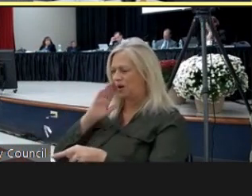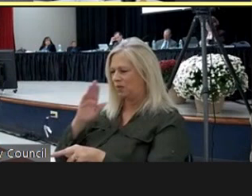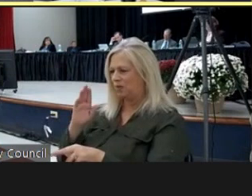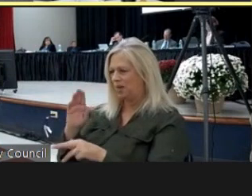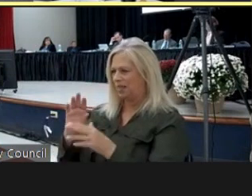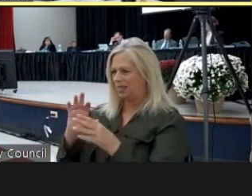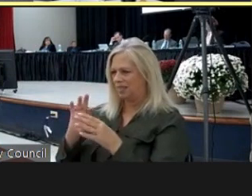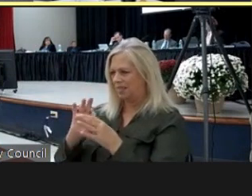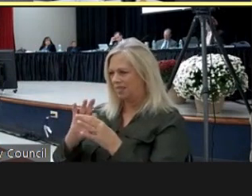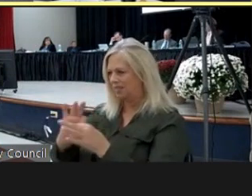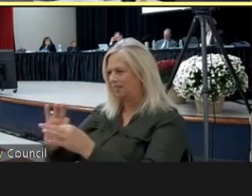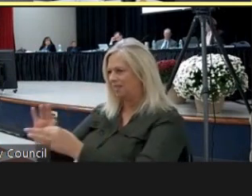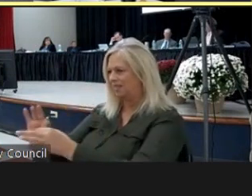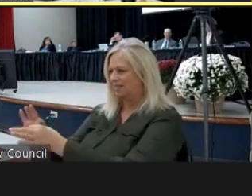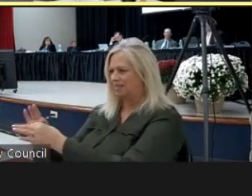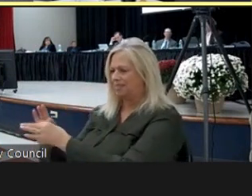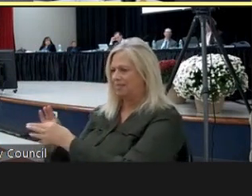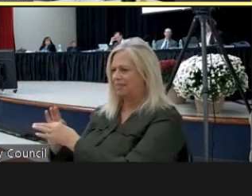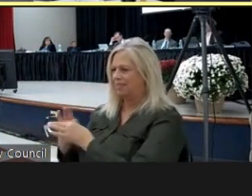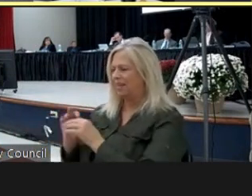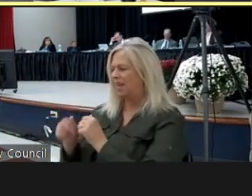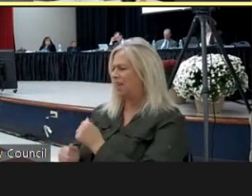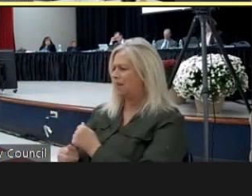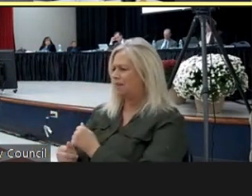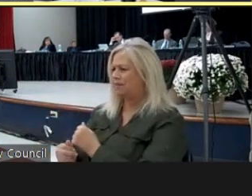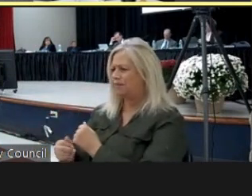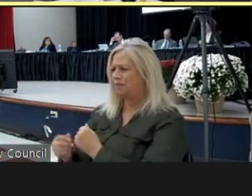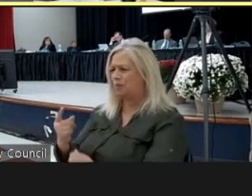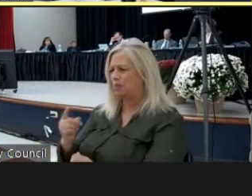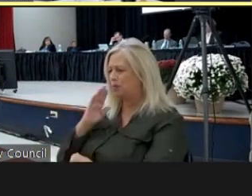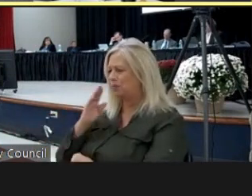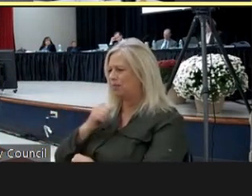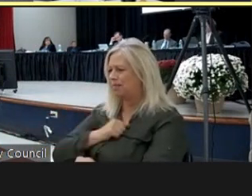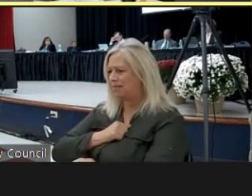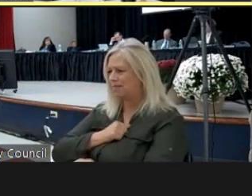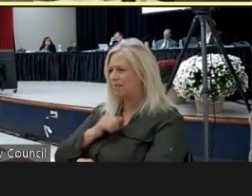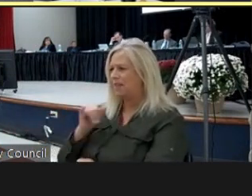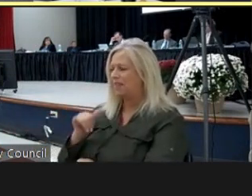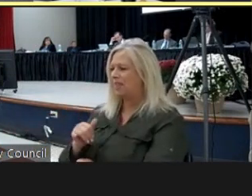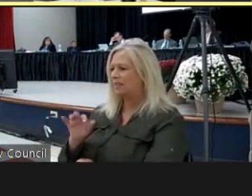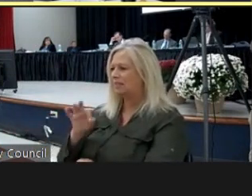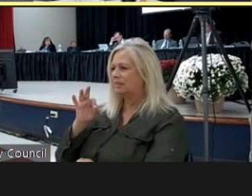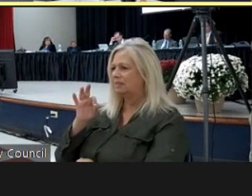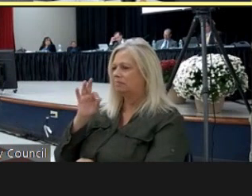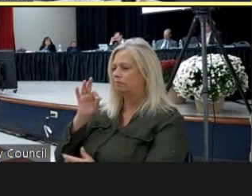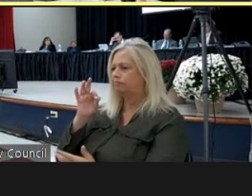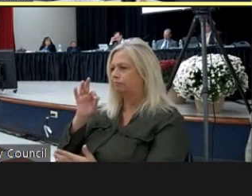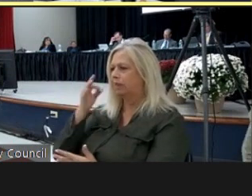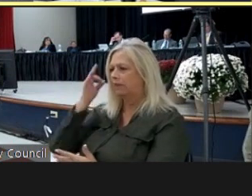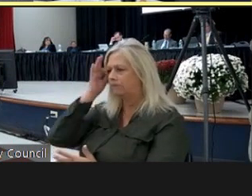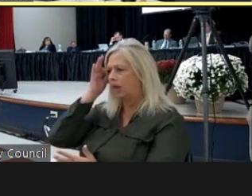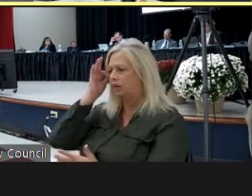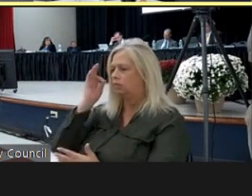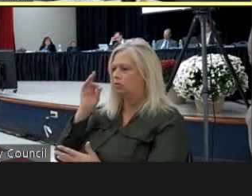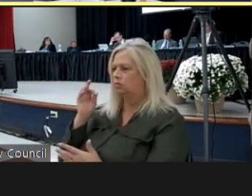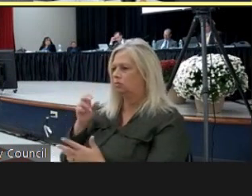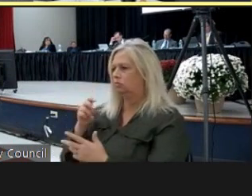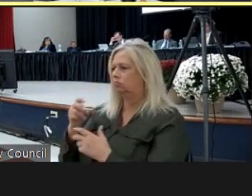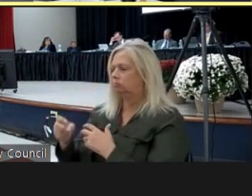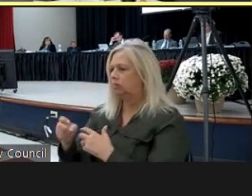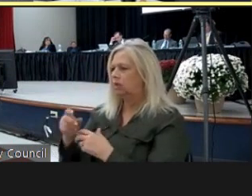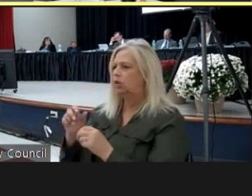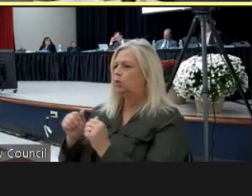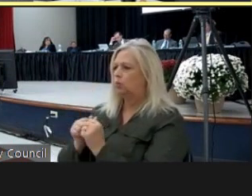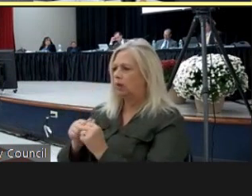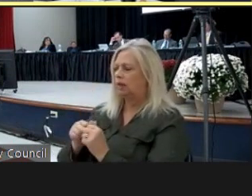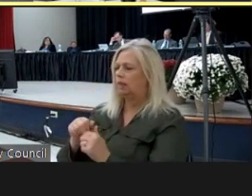everybody is really going to love. But these are federal kind of hurdles with the Corps and FEMA. So